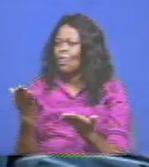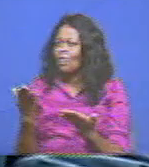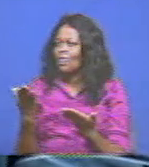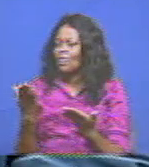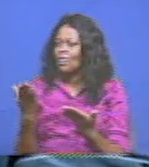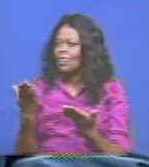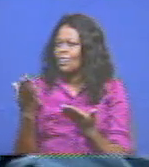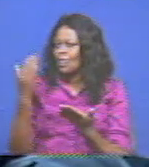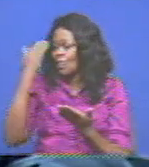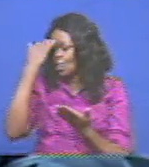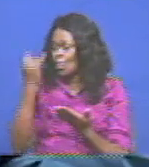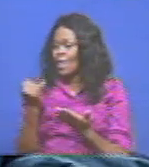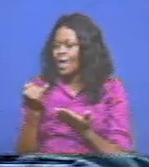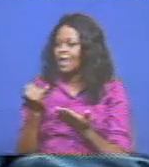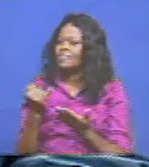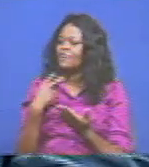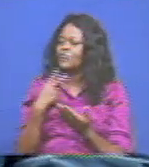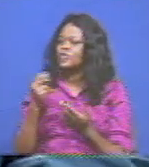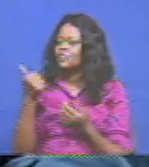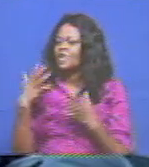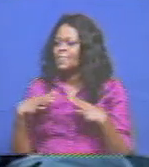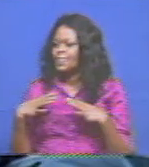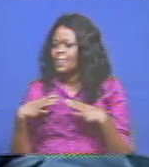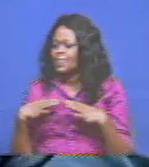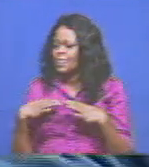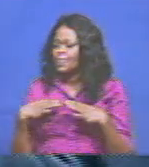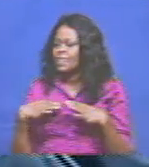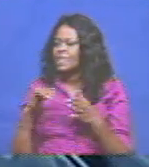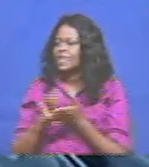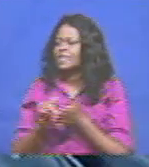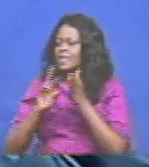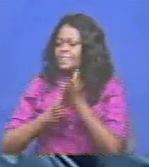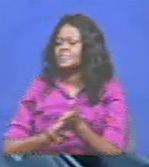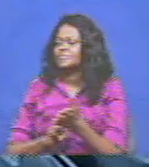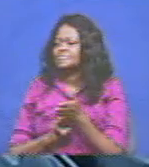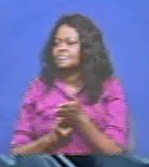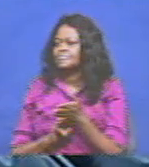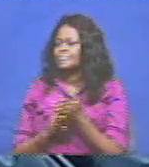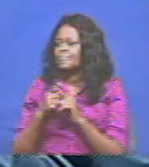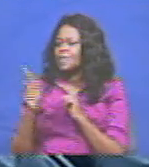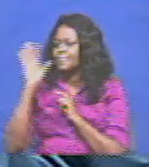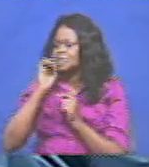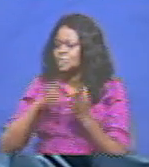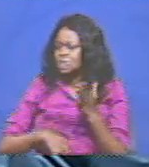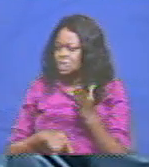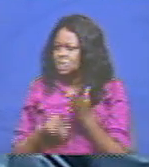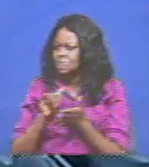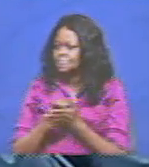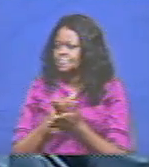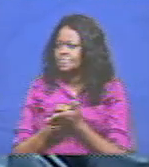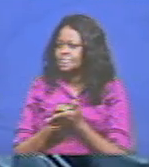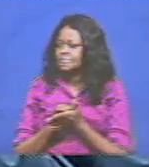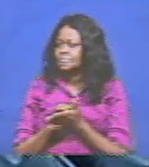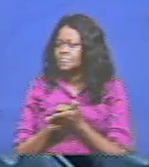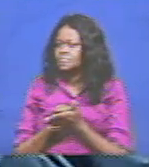actually their voices are voiceless, mm-hmm. and that's why they represent. What is lacking here is that, in fact, it